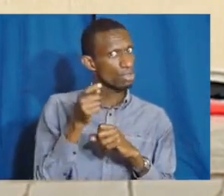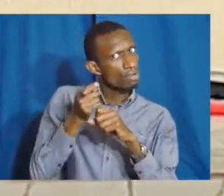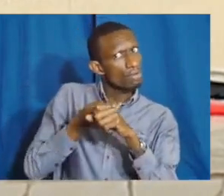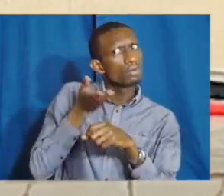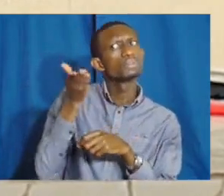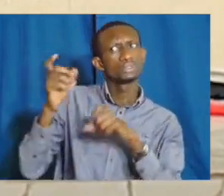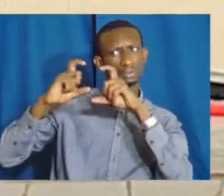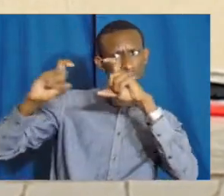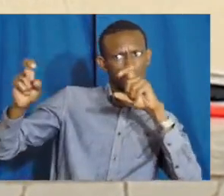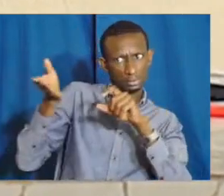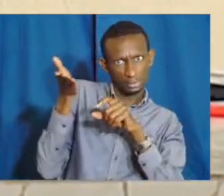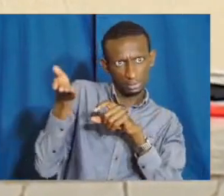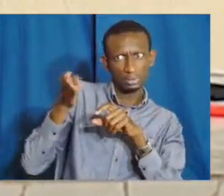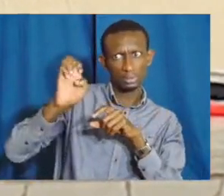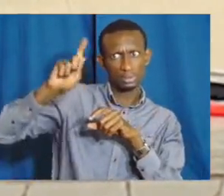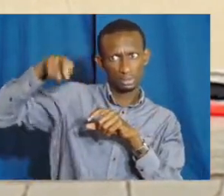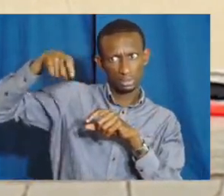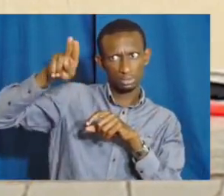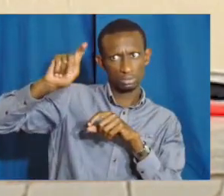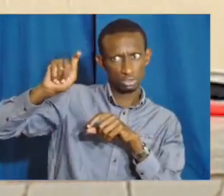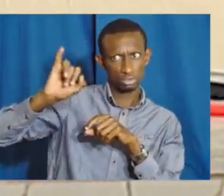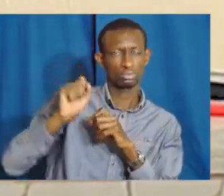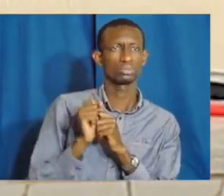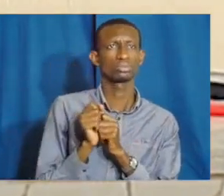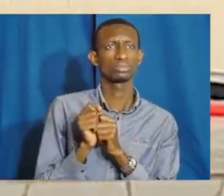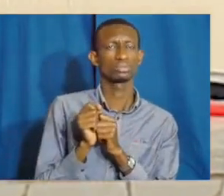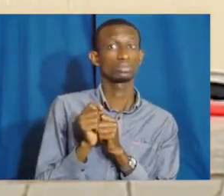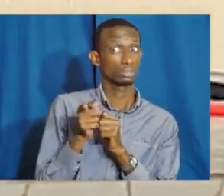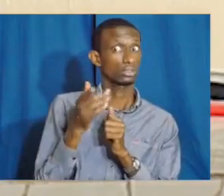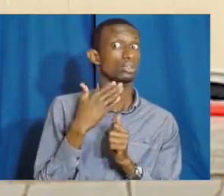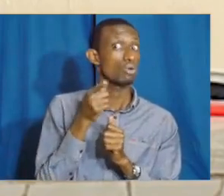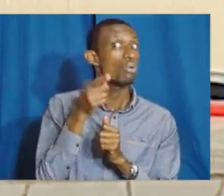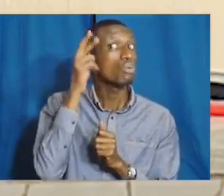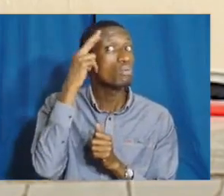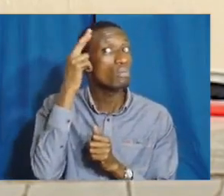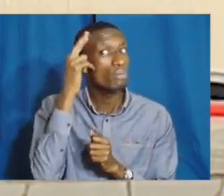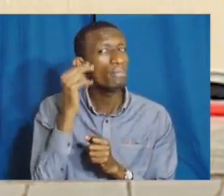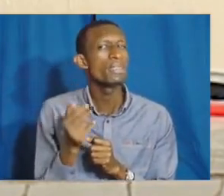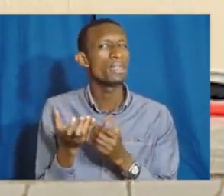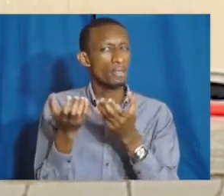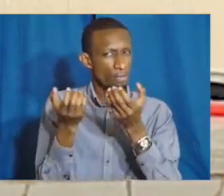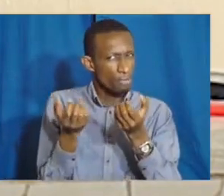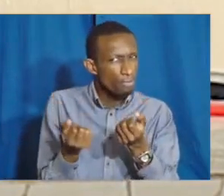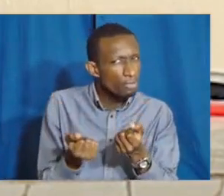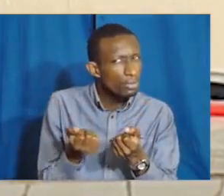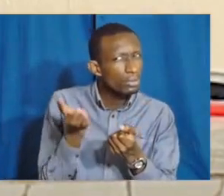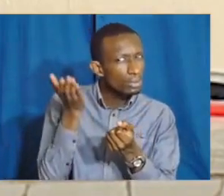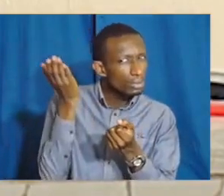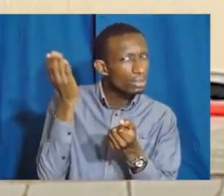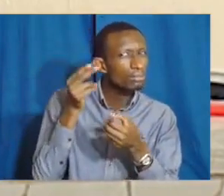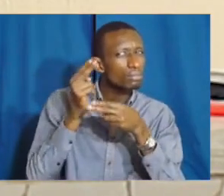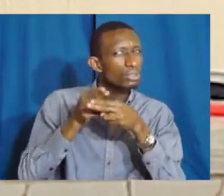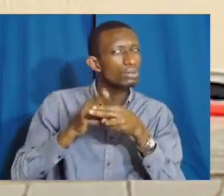can see it over here, and I want you also to remember something, we have what you call linear function and linear